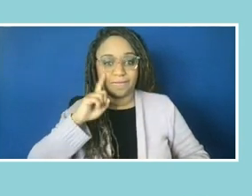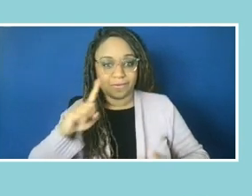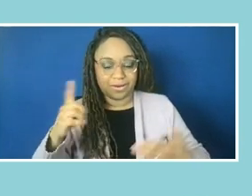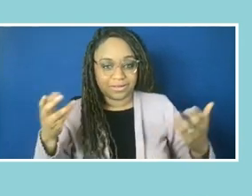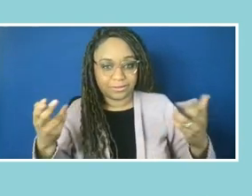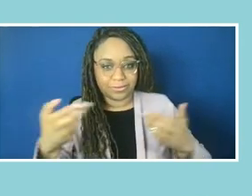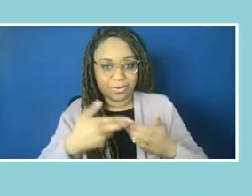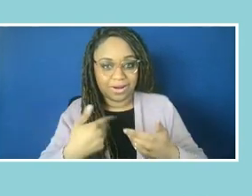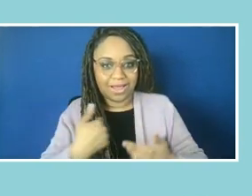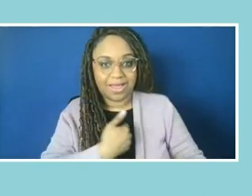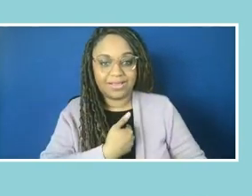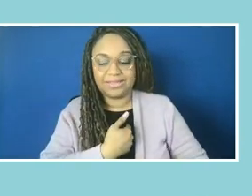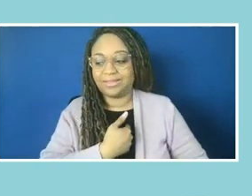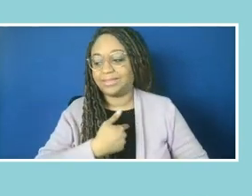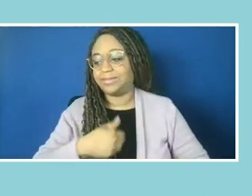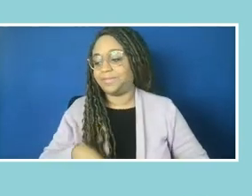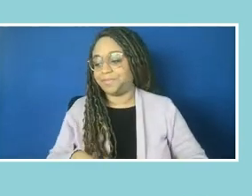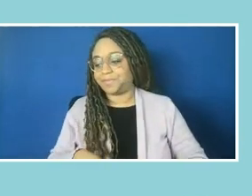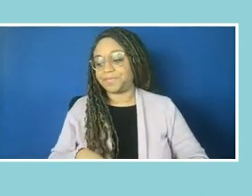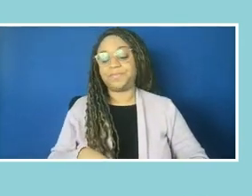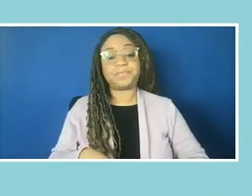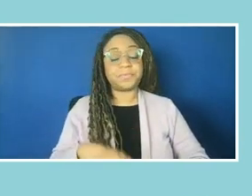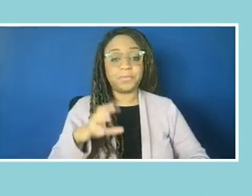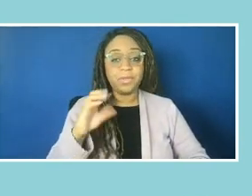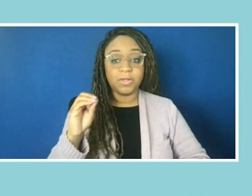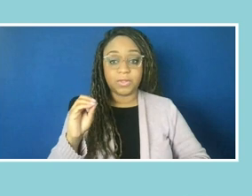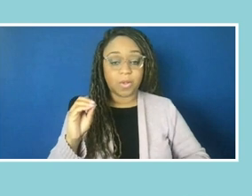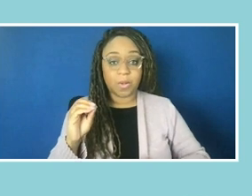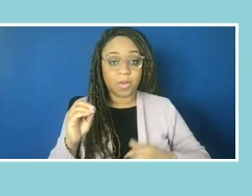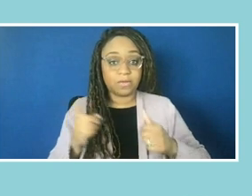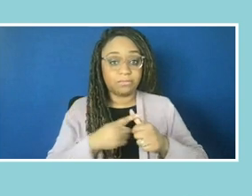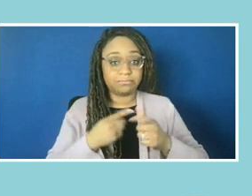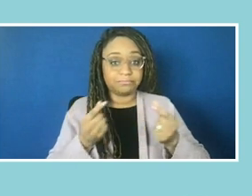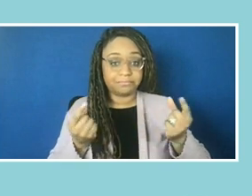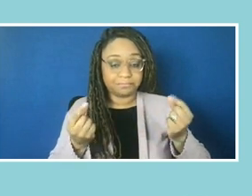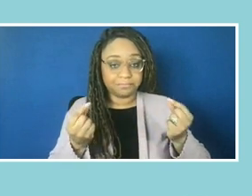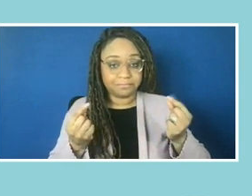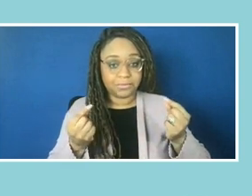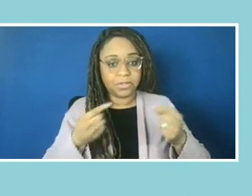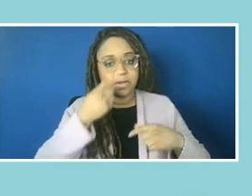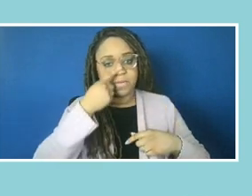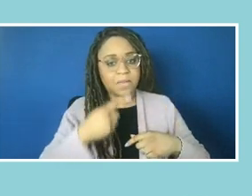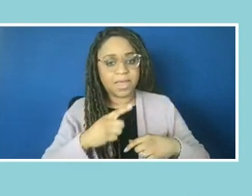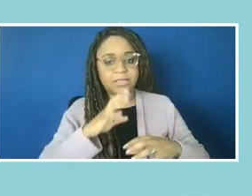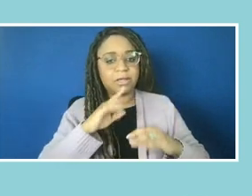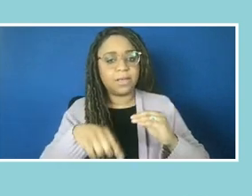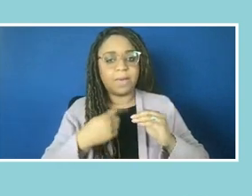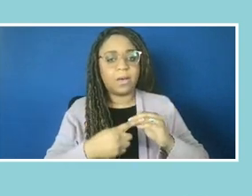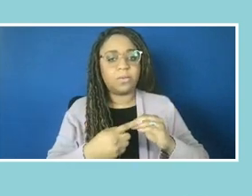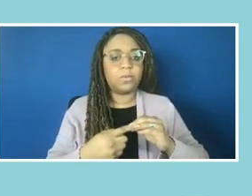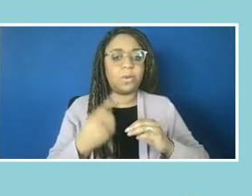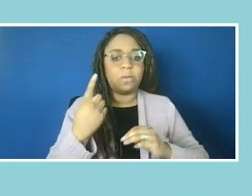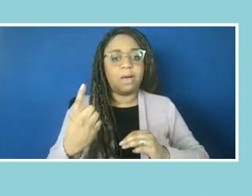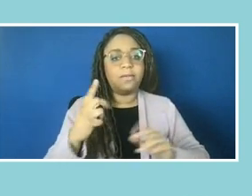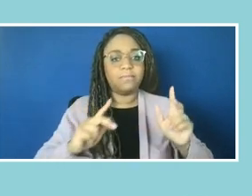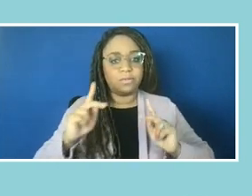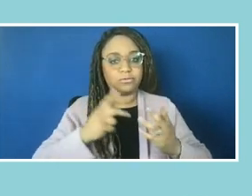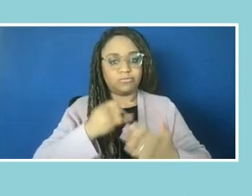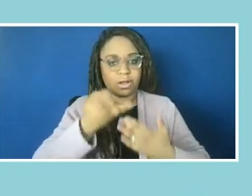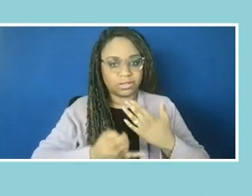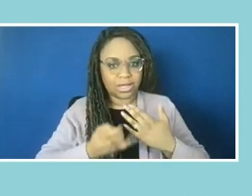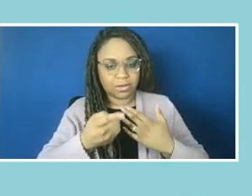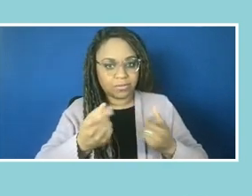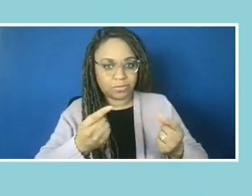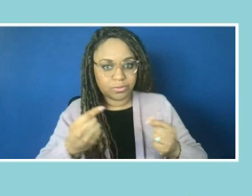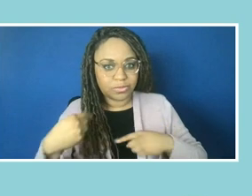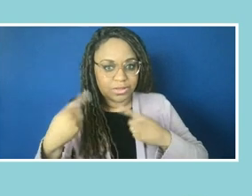to start this out, really just want to first and foremost have you tell us about One People's Project and the amazing work that you all have been doing. Well, thank